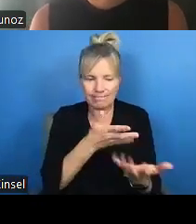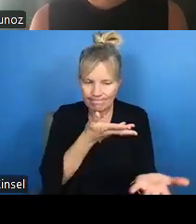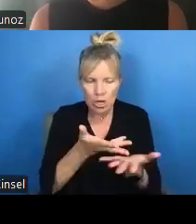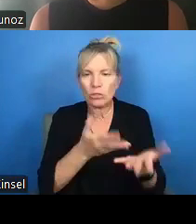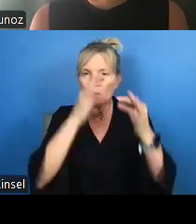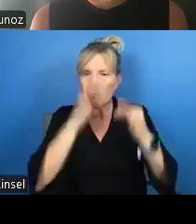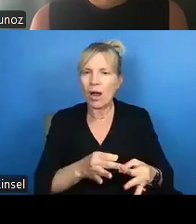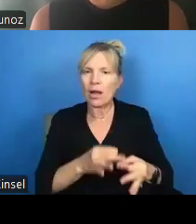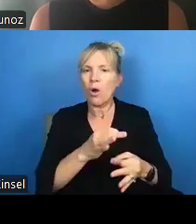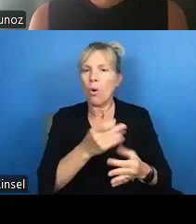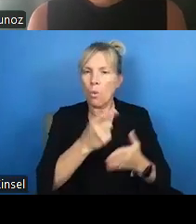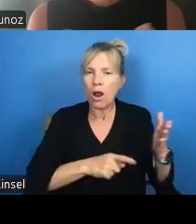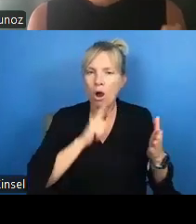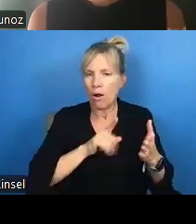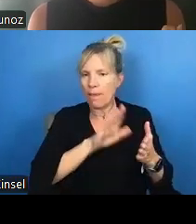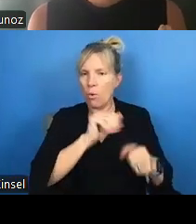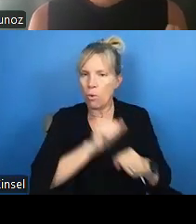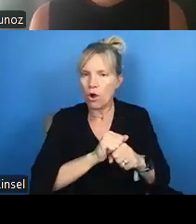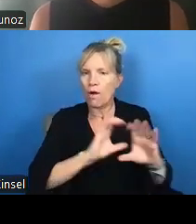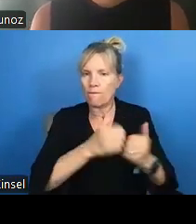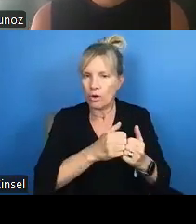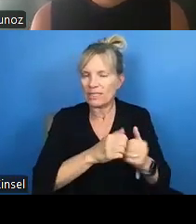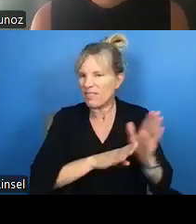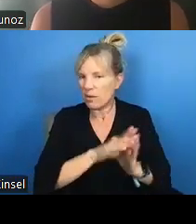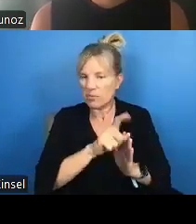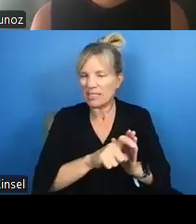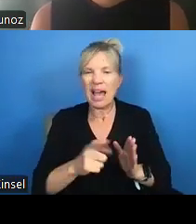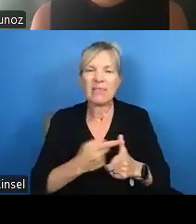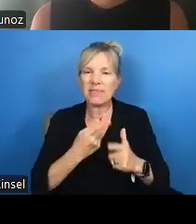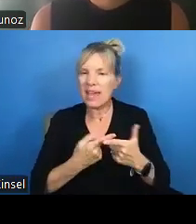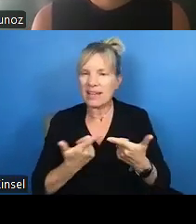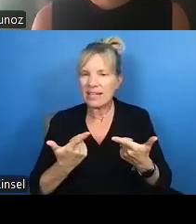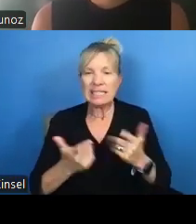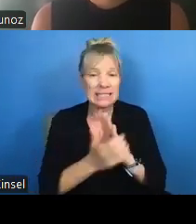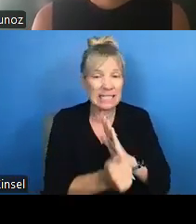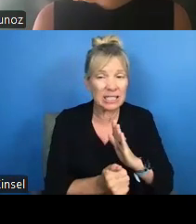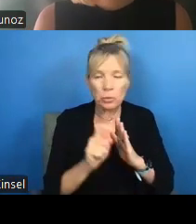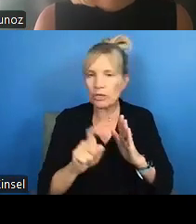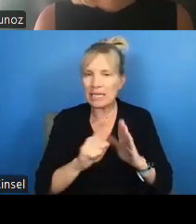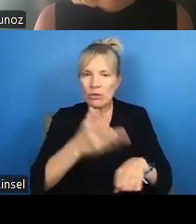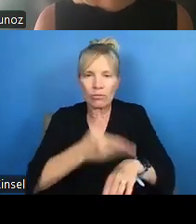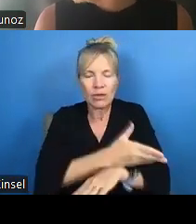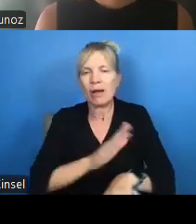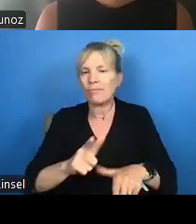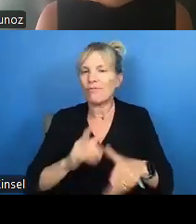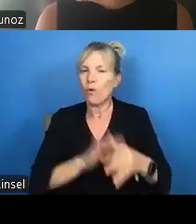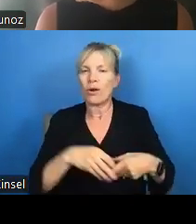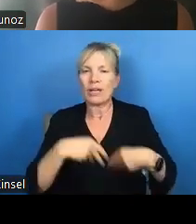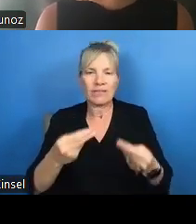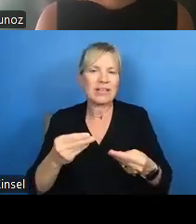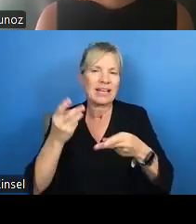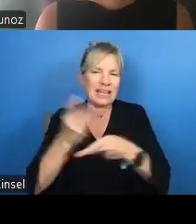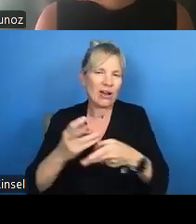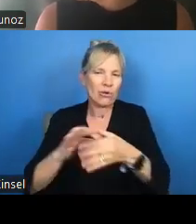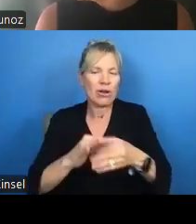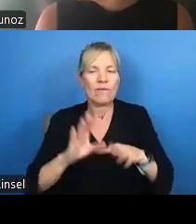workforce development needs are and where they need some of those skills strengthened around providing that care coordination